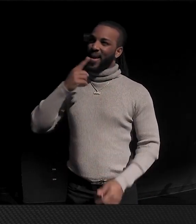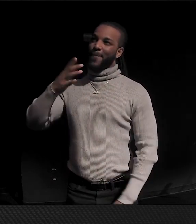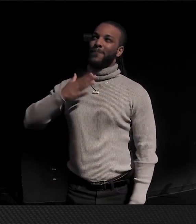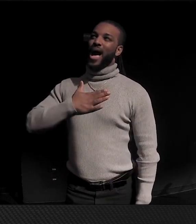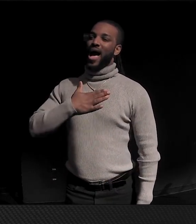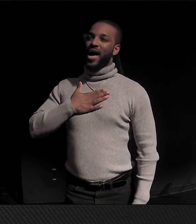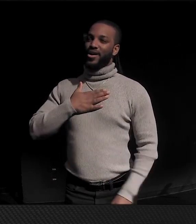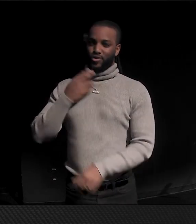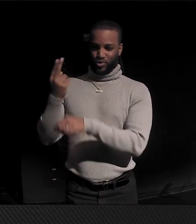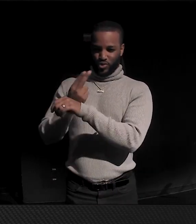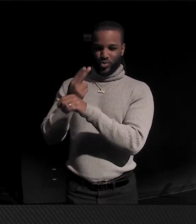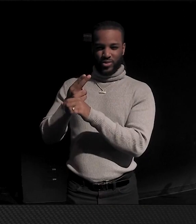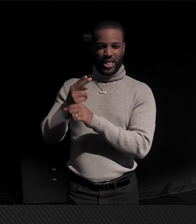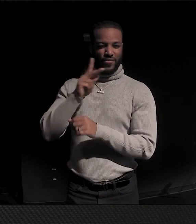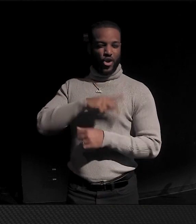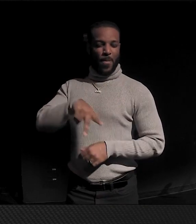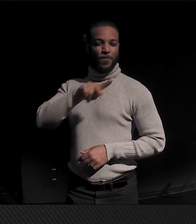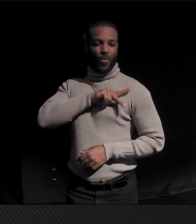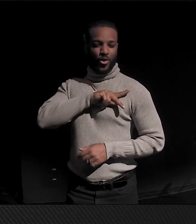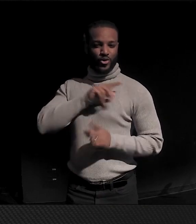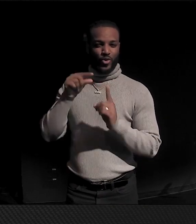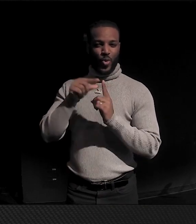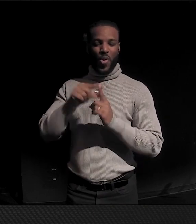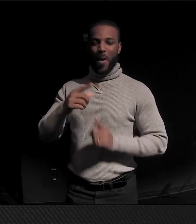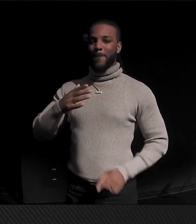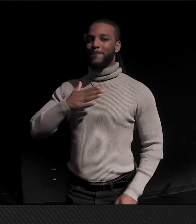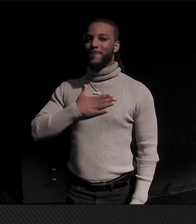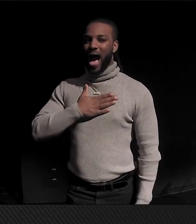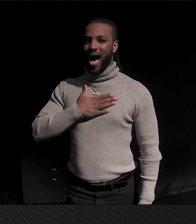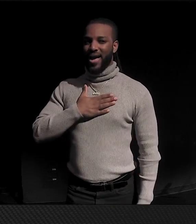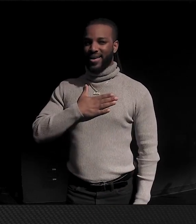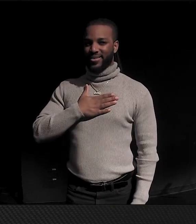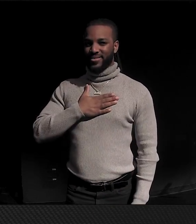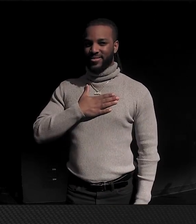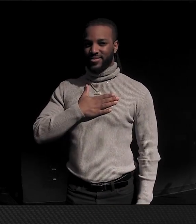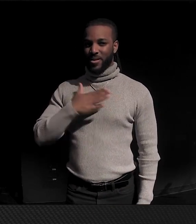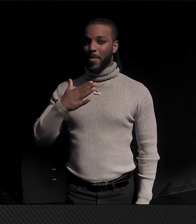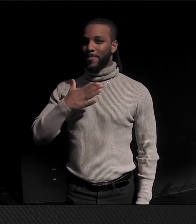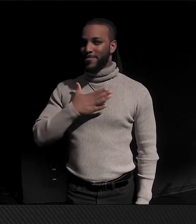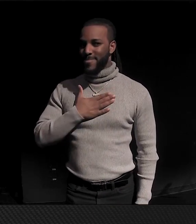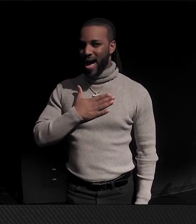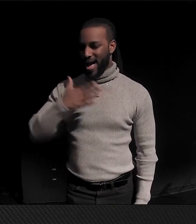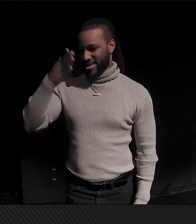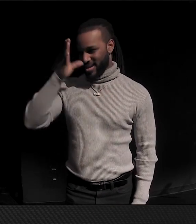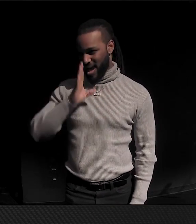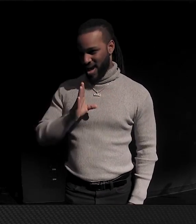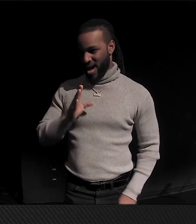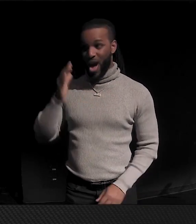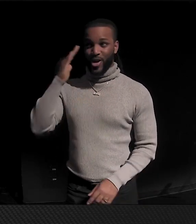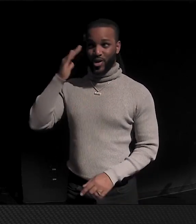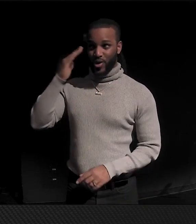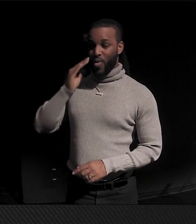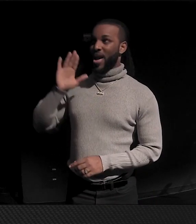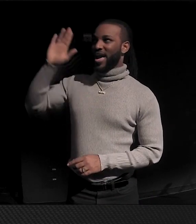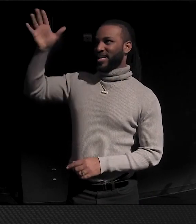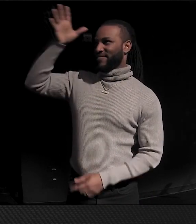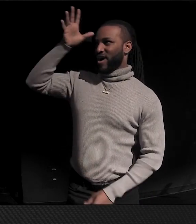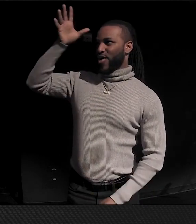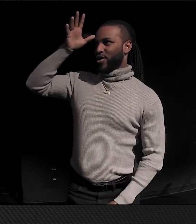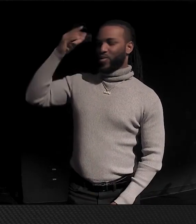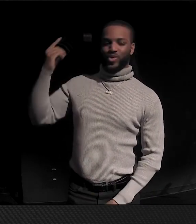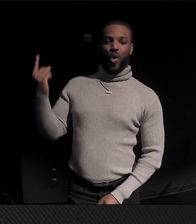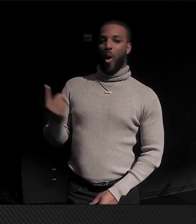and using that very personal, my God, my, knowing his Father was always